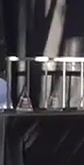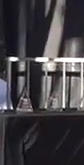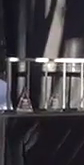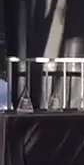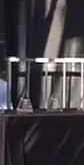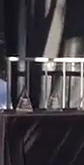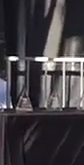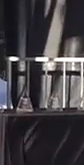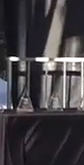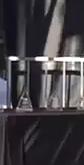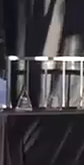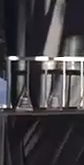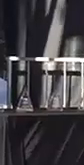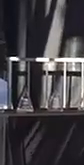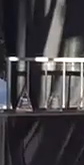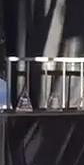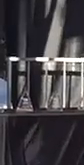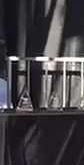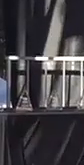and Transgender